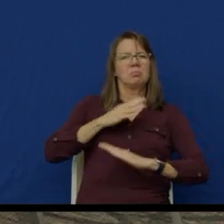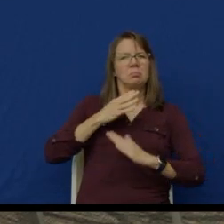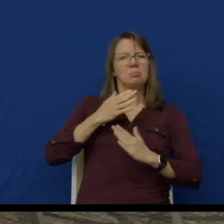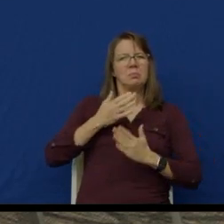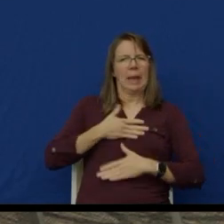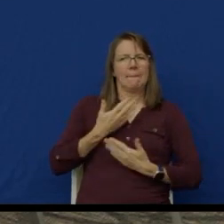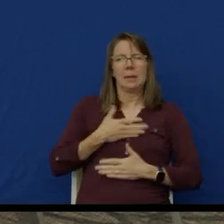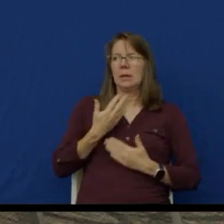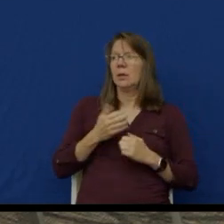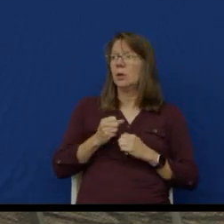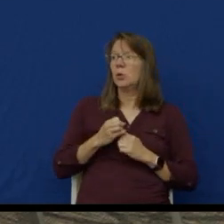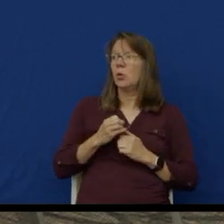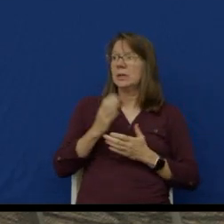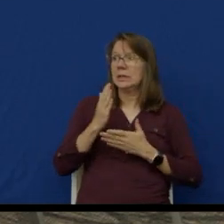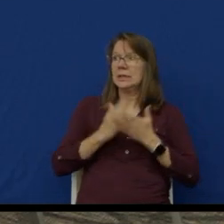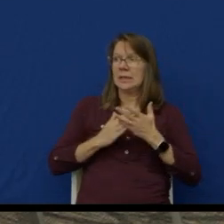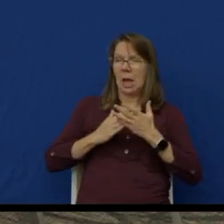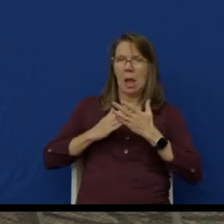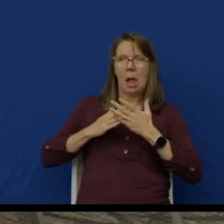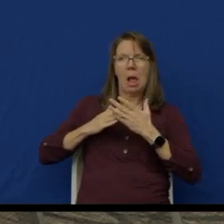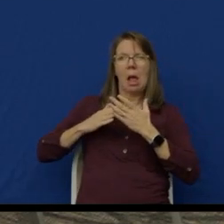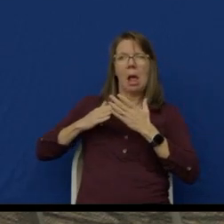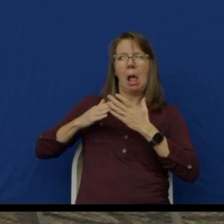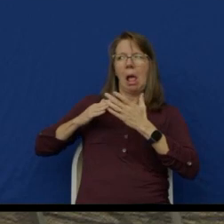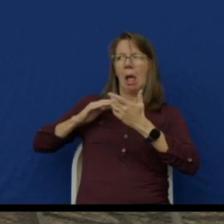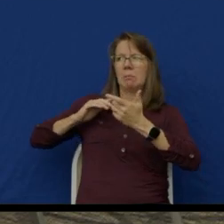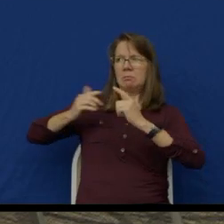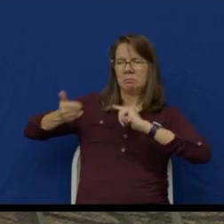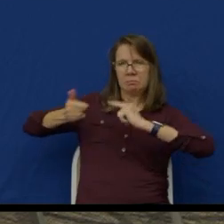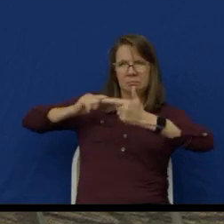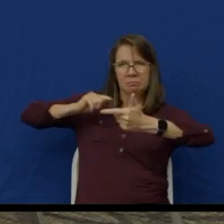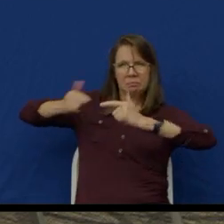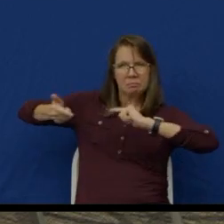some symbiosis here that we can continue to